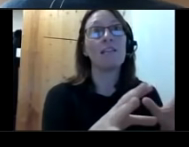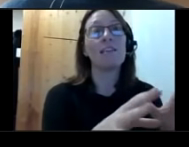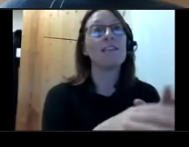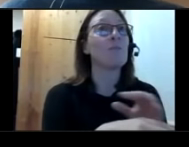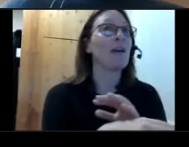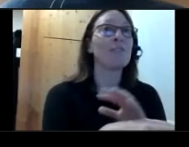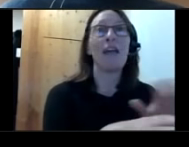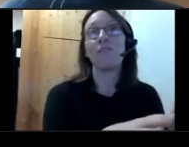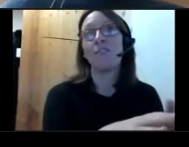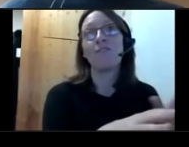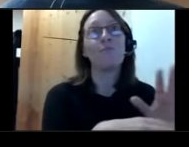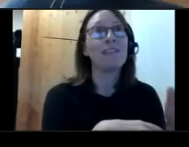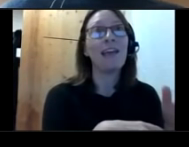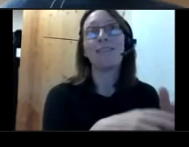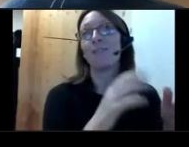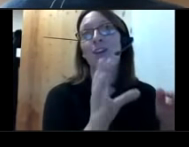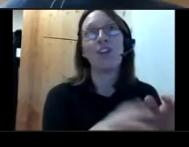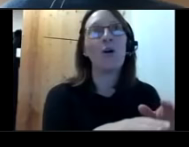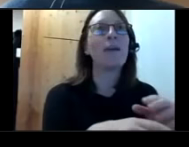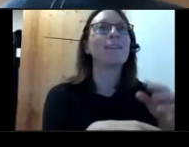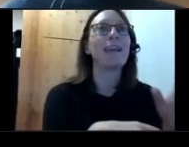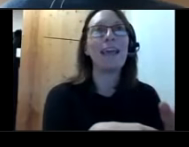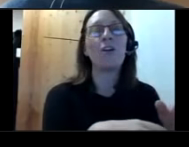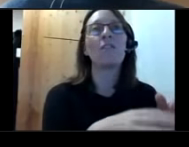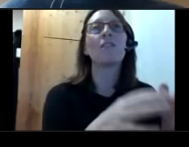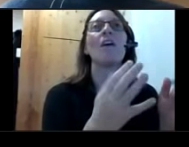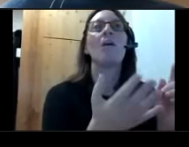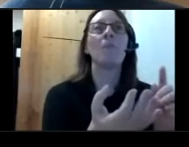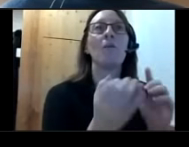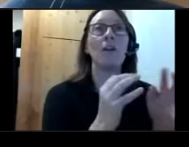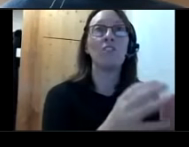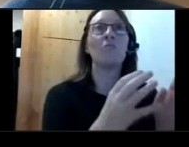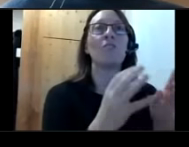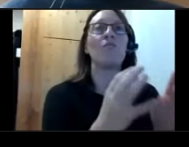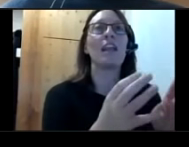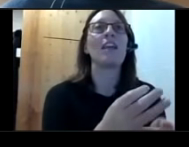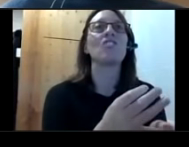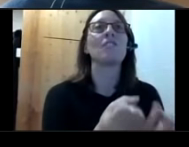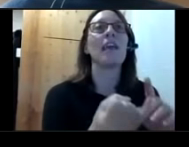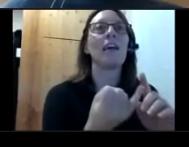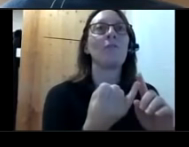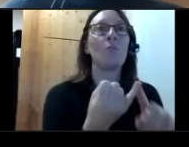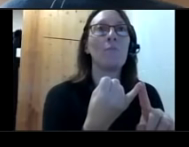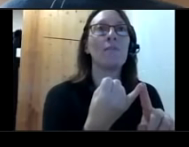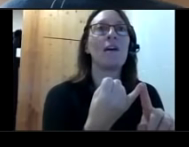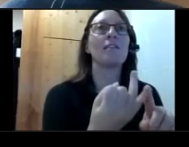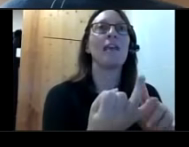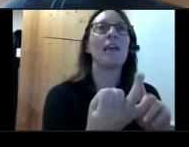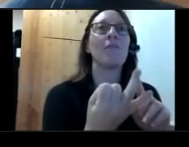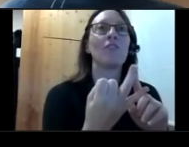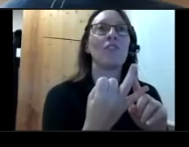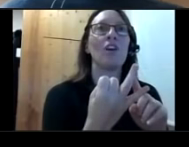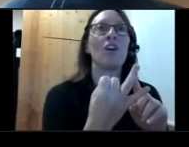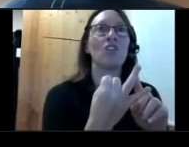for ICT. So it covers everything from desks and ergonomics and kiosks. But in terms of the regulations, it covers websites,